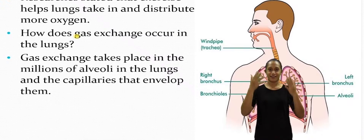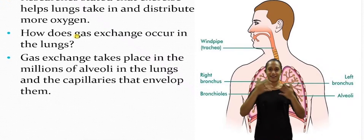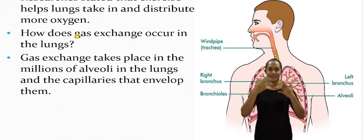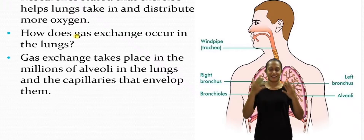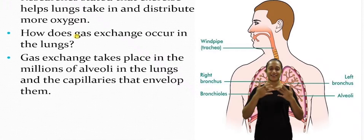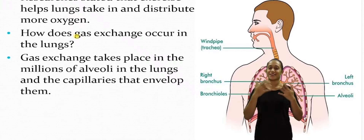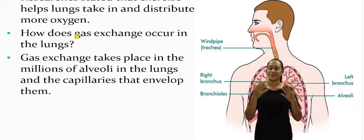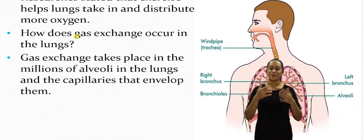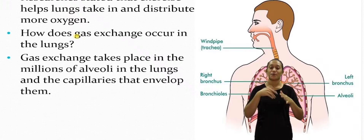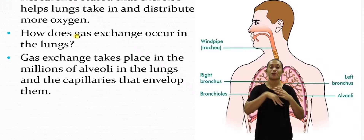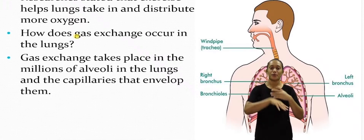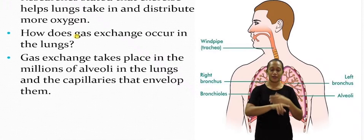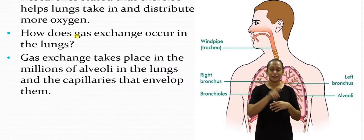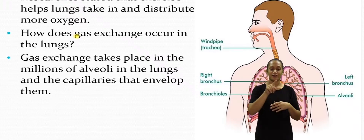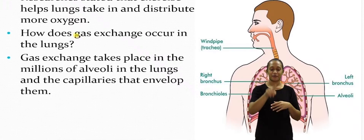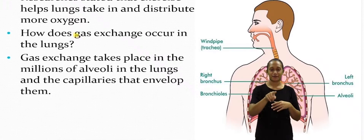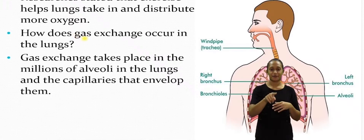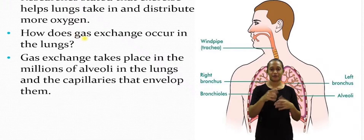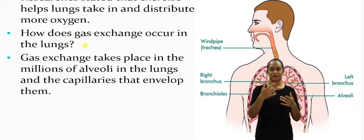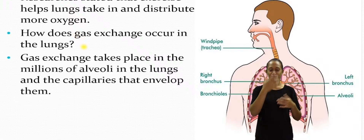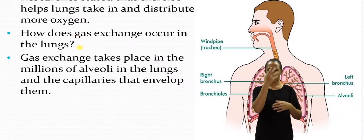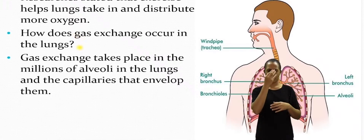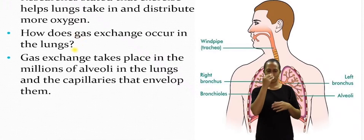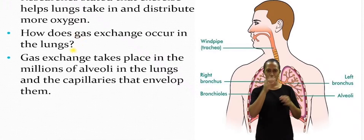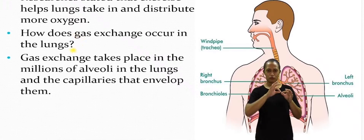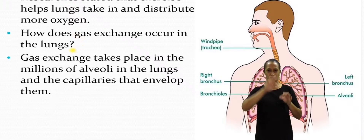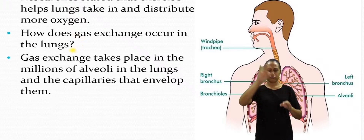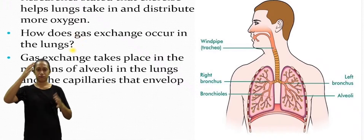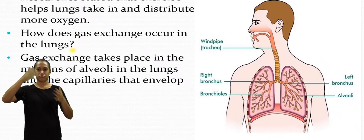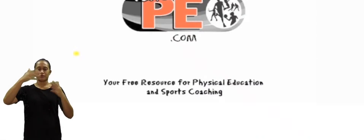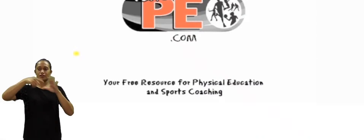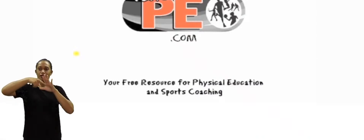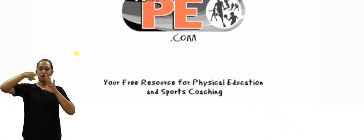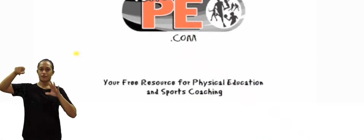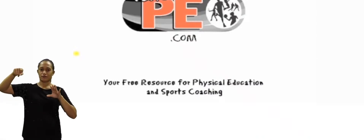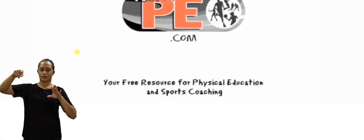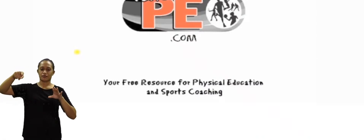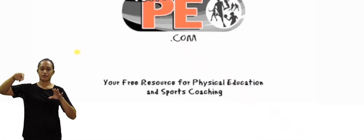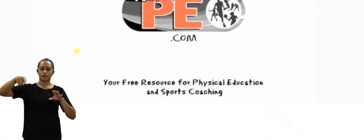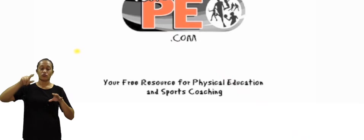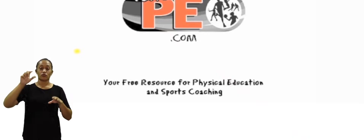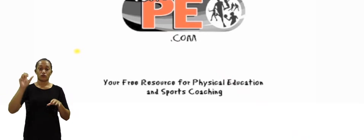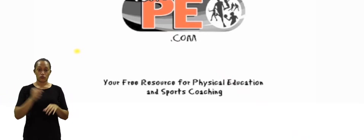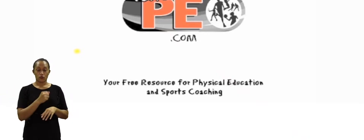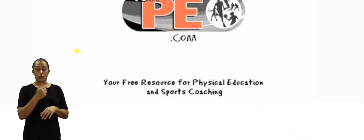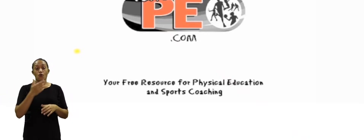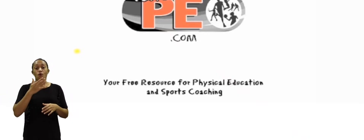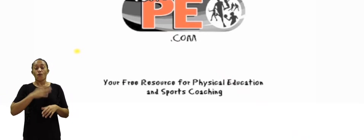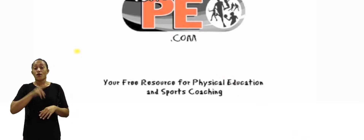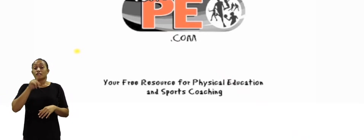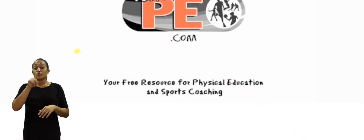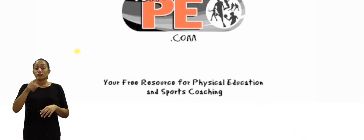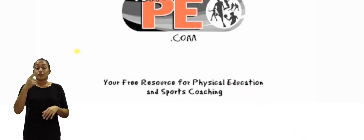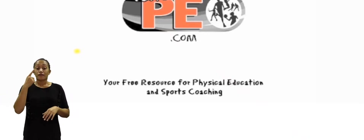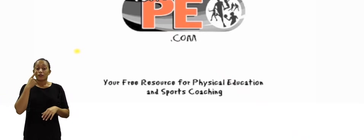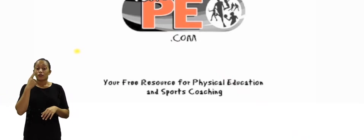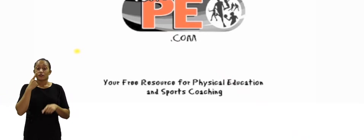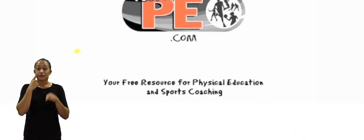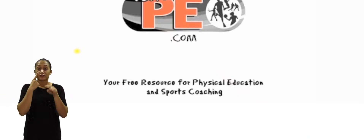from the blood into the capillaries to the air in the alveoli. Okay, I want you to have a look